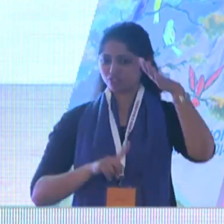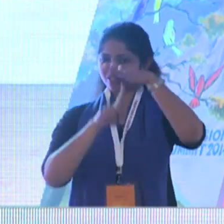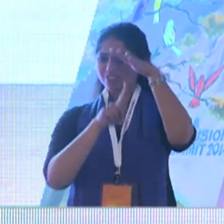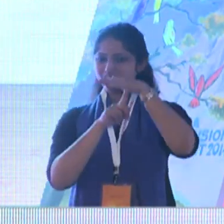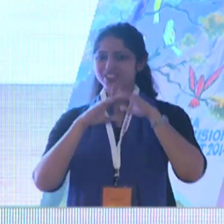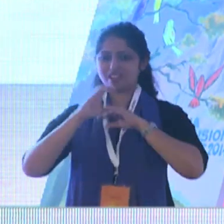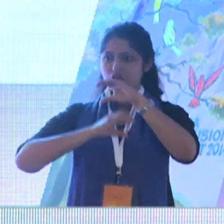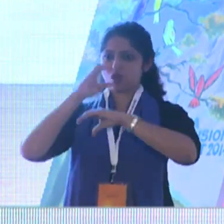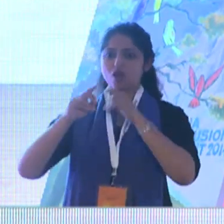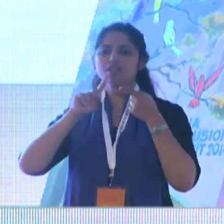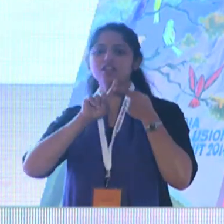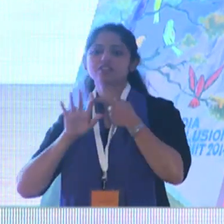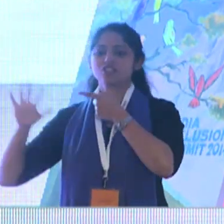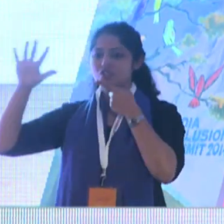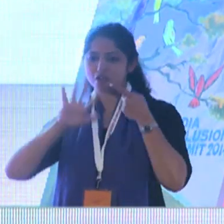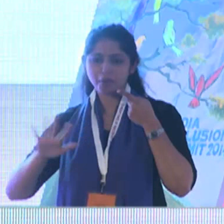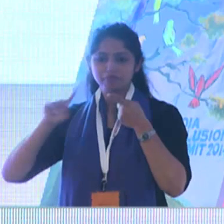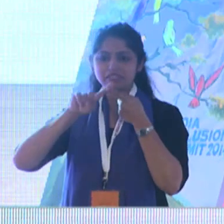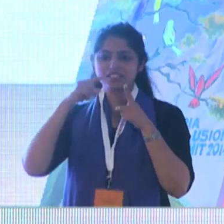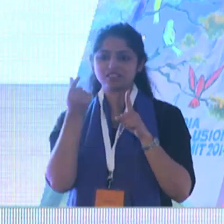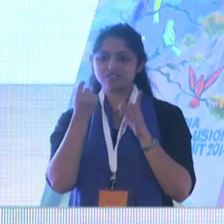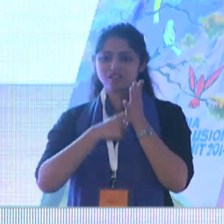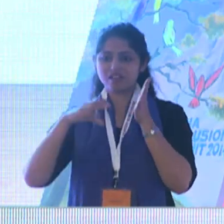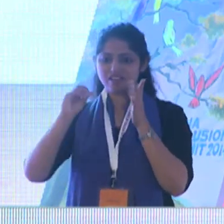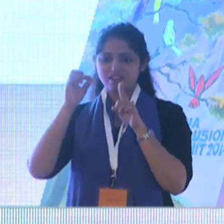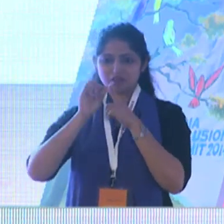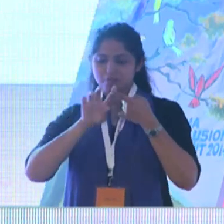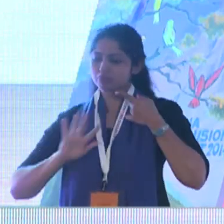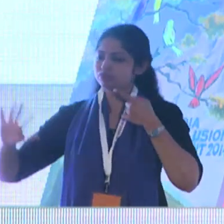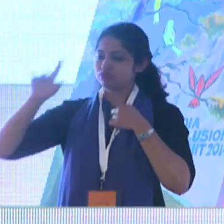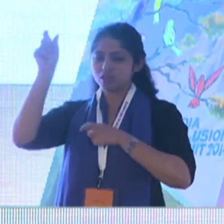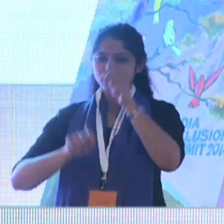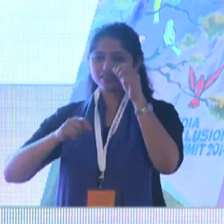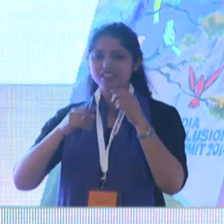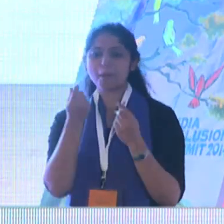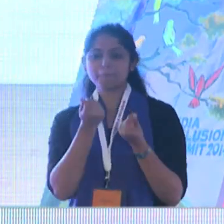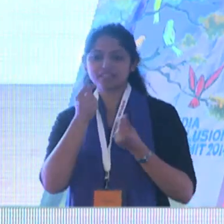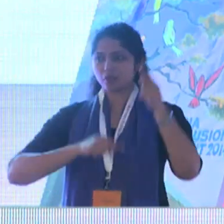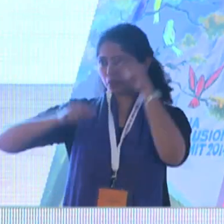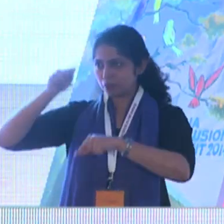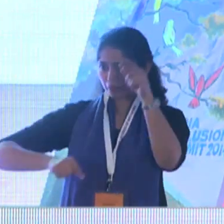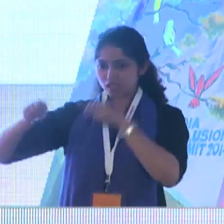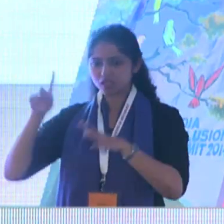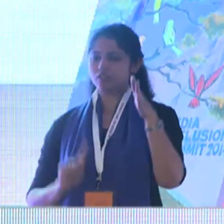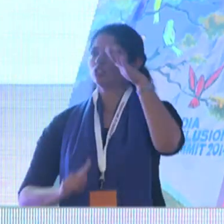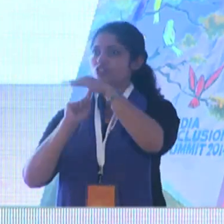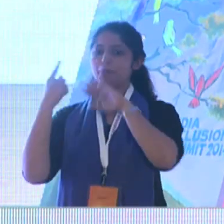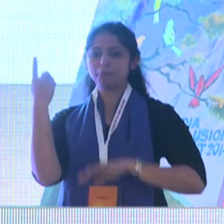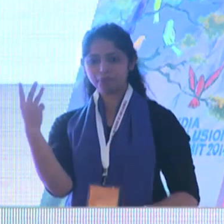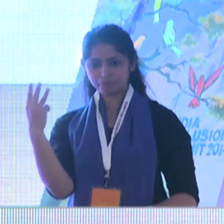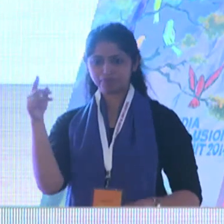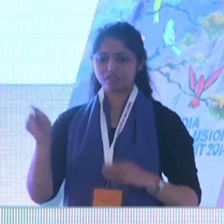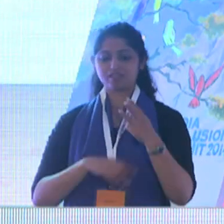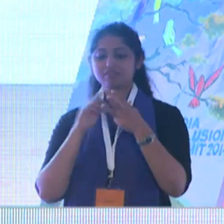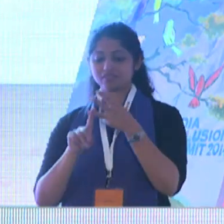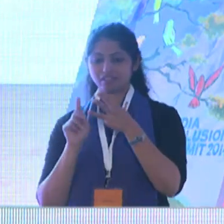of a company in Europe, which is one of the largest financial analyst firms in the world. And he has done this after that. And the third